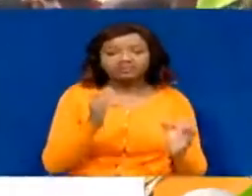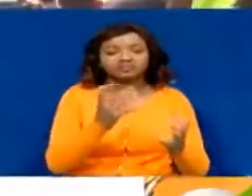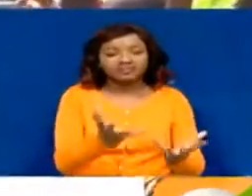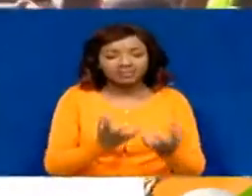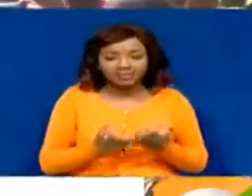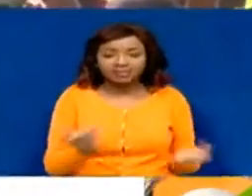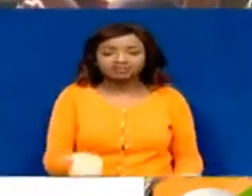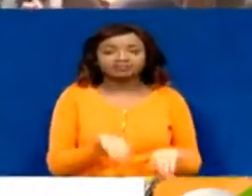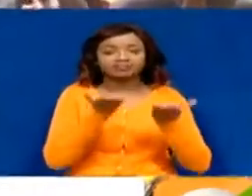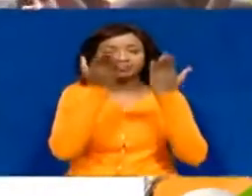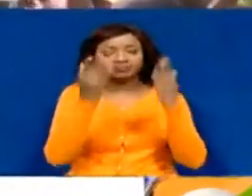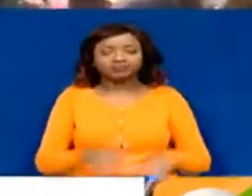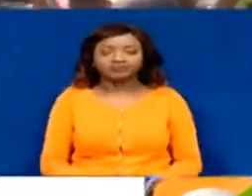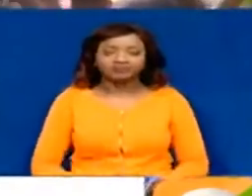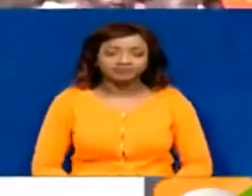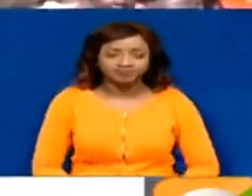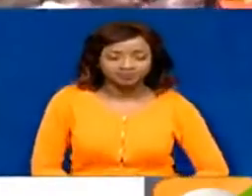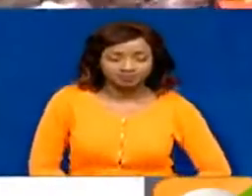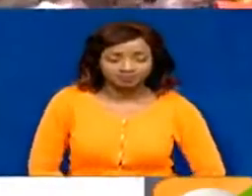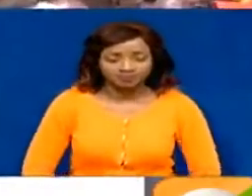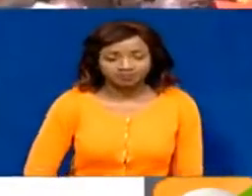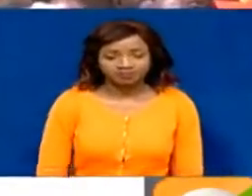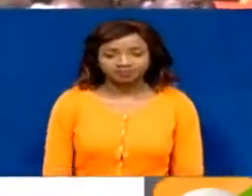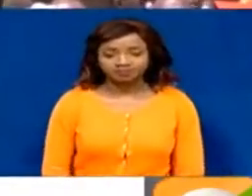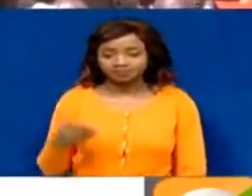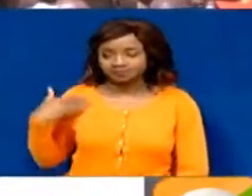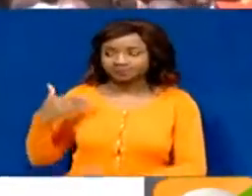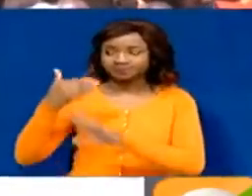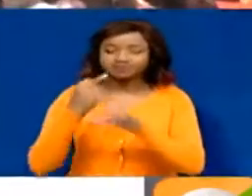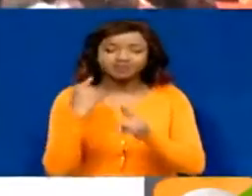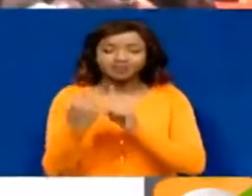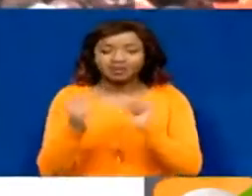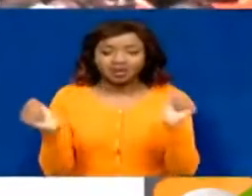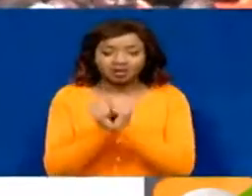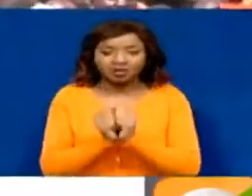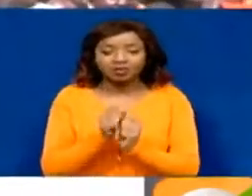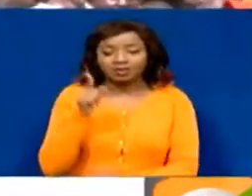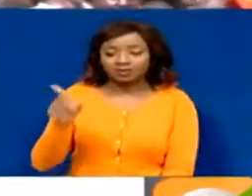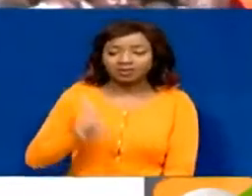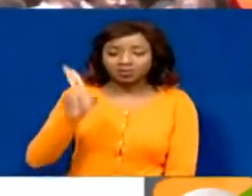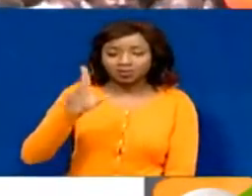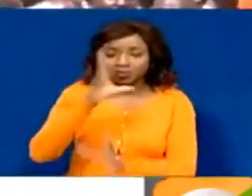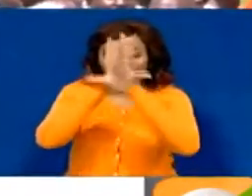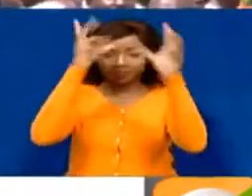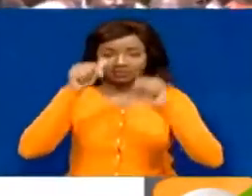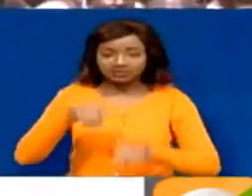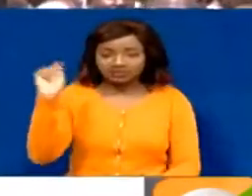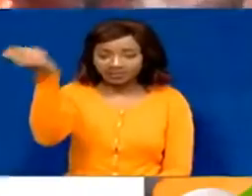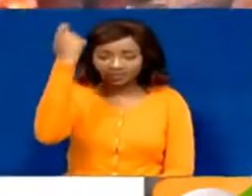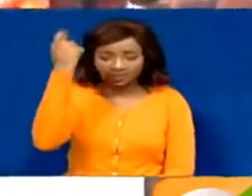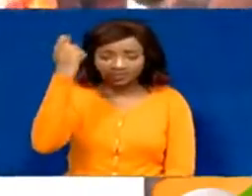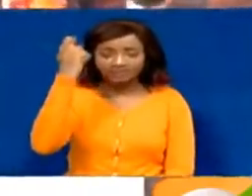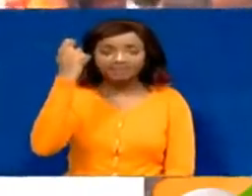ishughulikiwe katika taifa letu la Kenya. Miaka kumi ambaye Uhuru amekuwa rais wa Jamhuri ya Kenya,